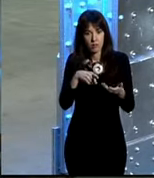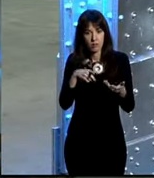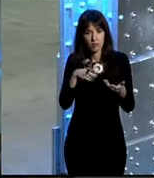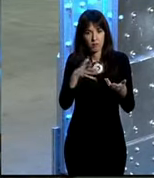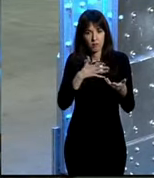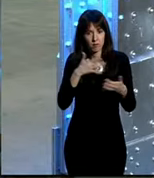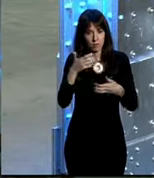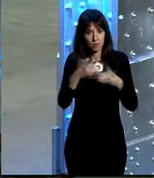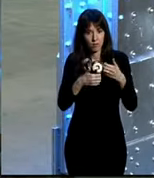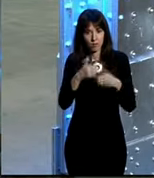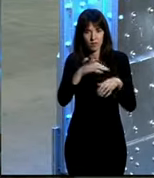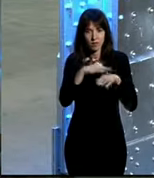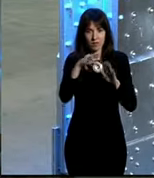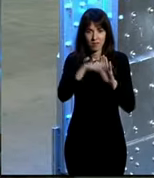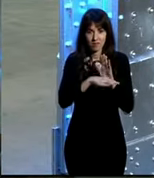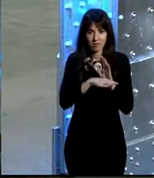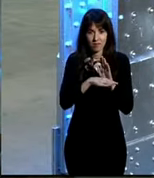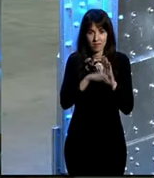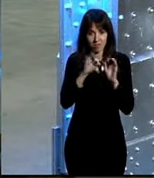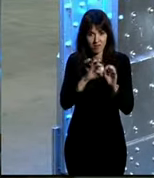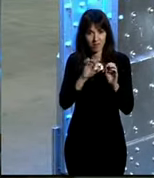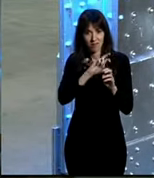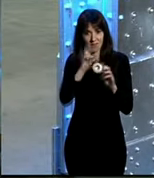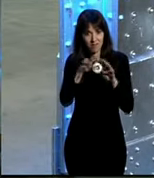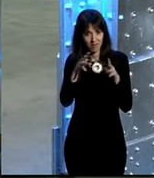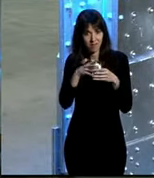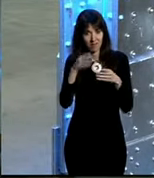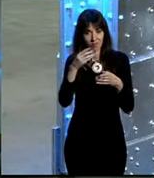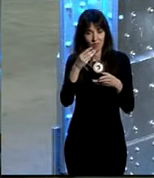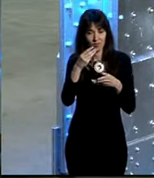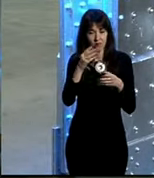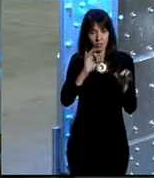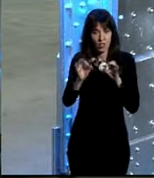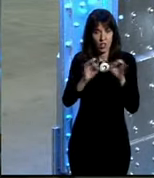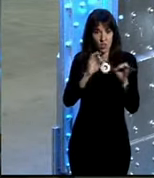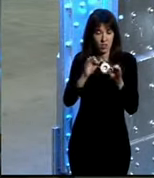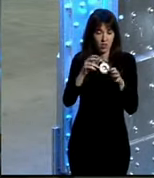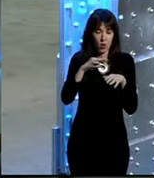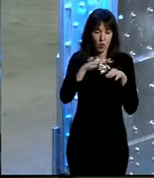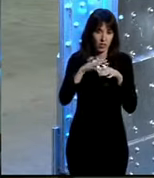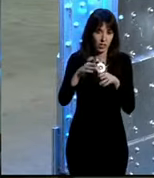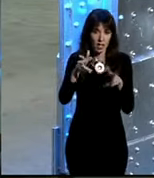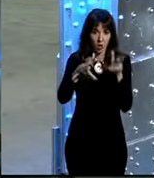the idea of this project that won the award for